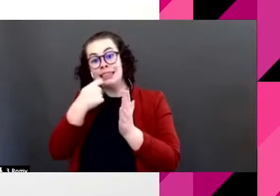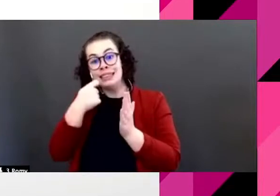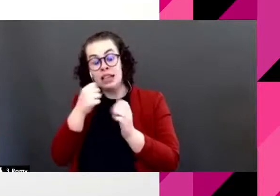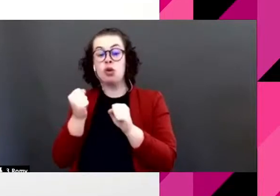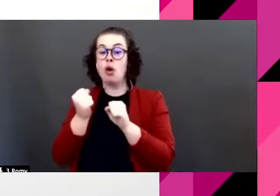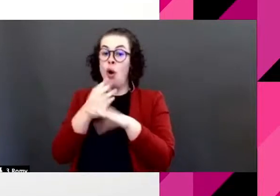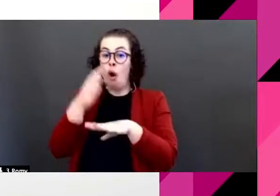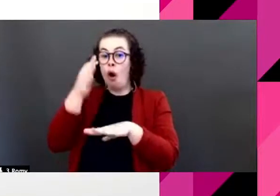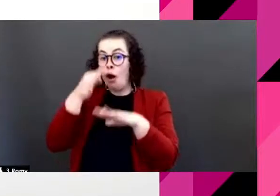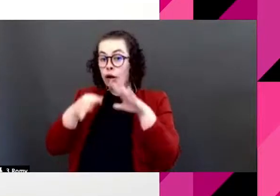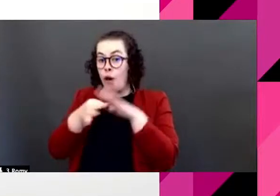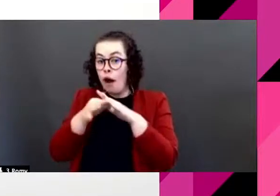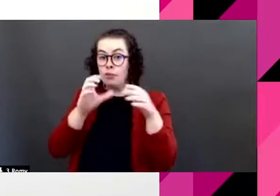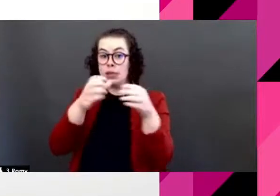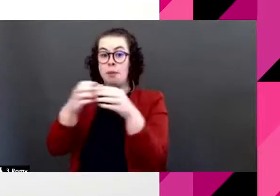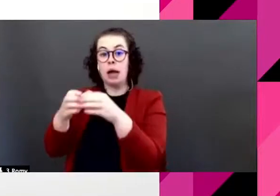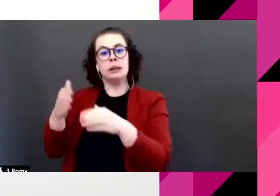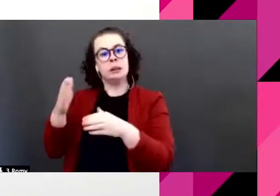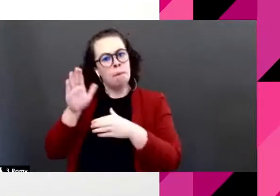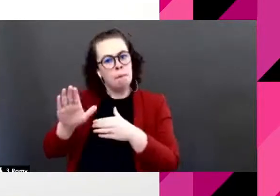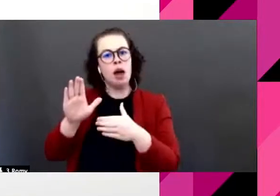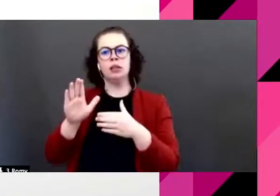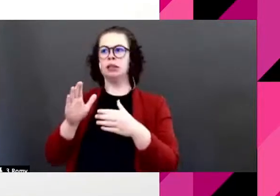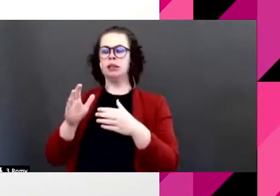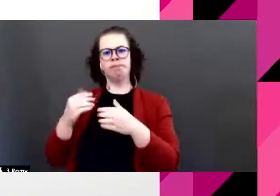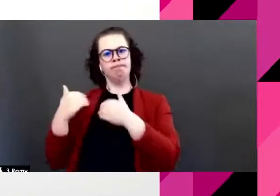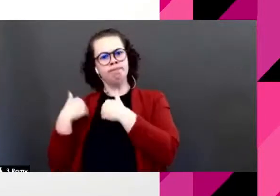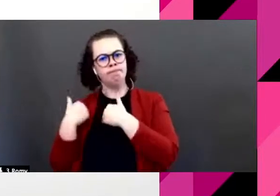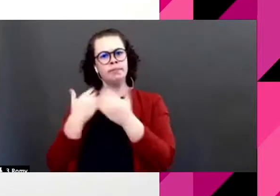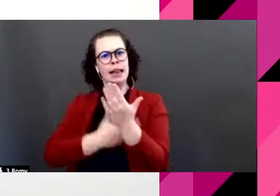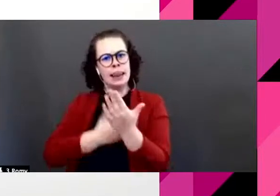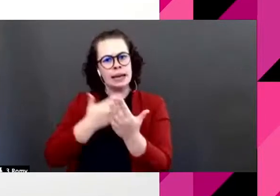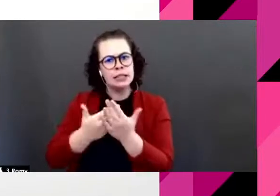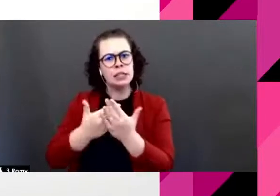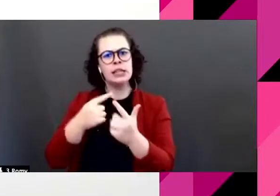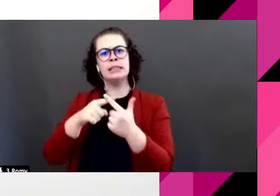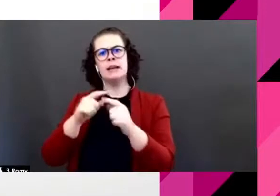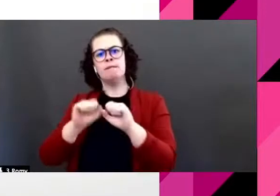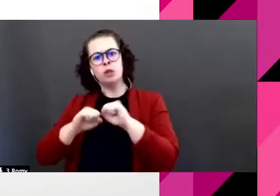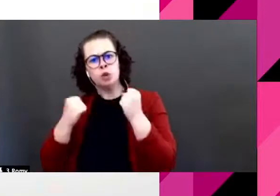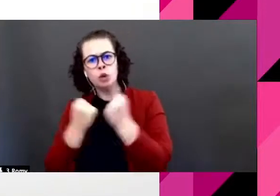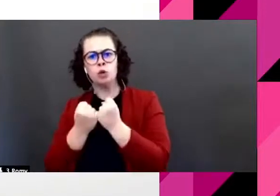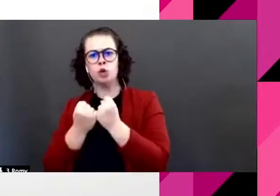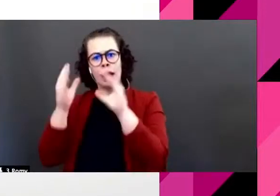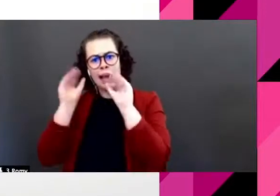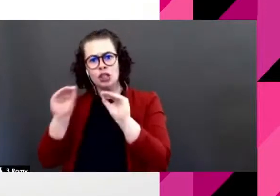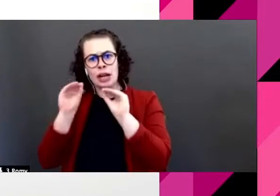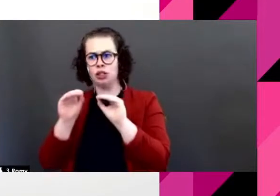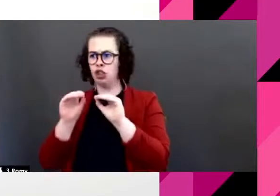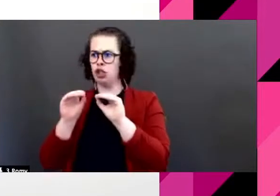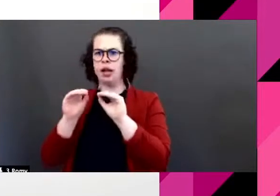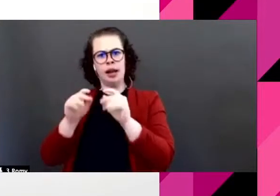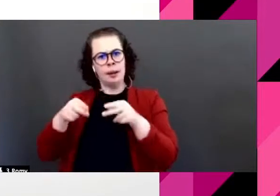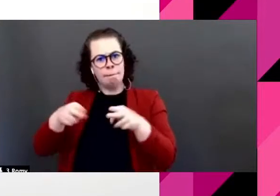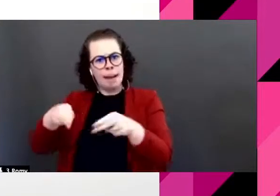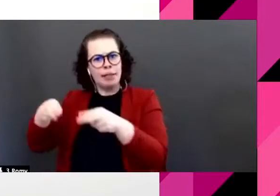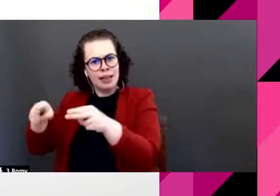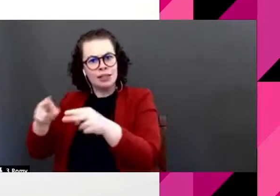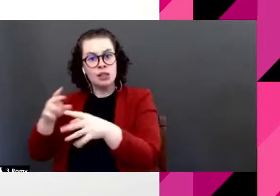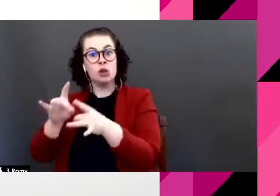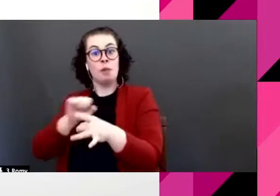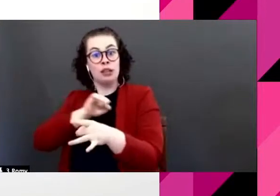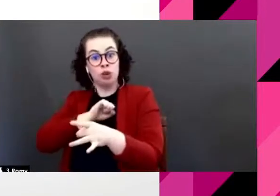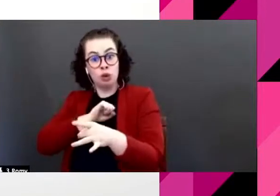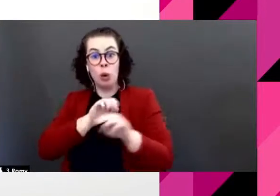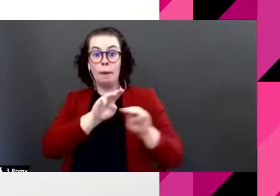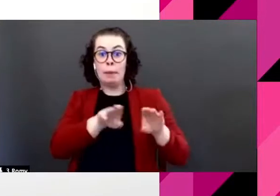all appropriate legislative, administrative, social, and educational measures to